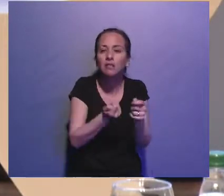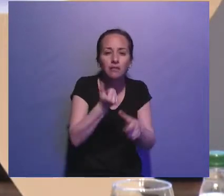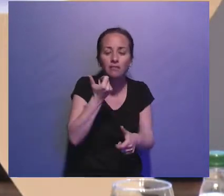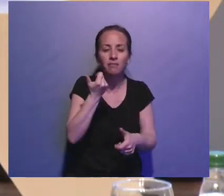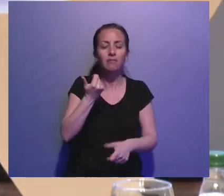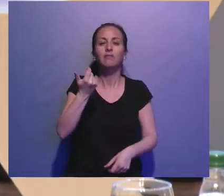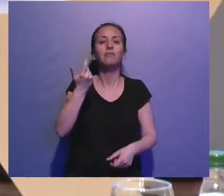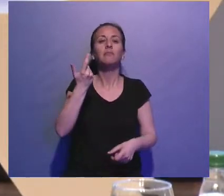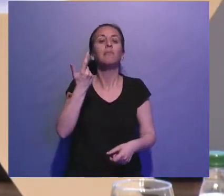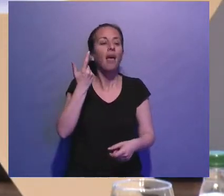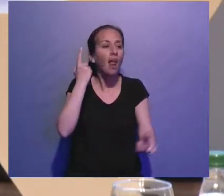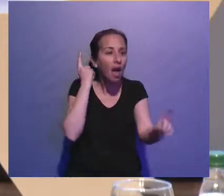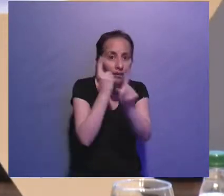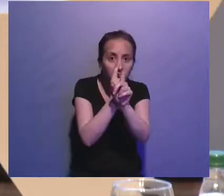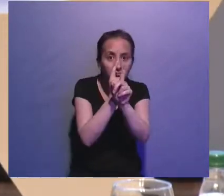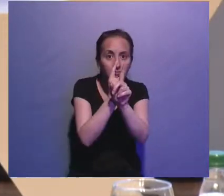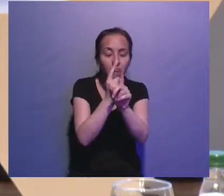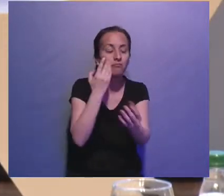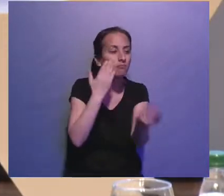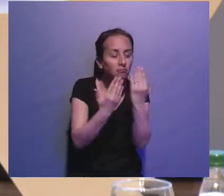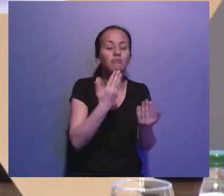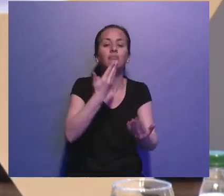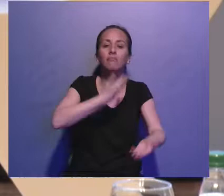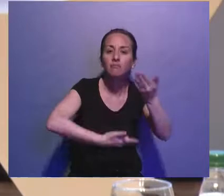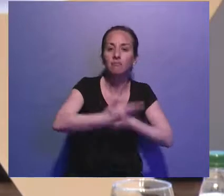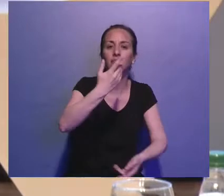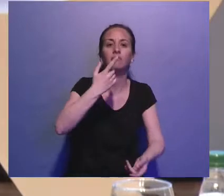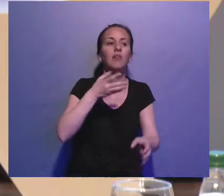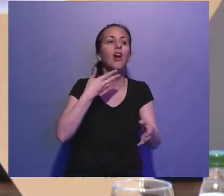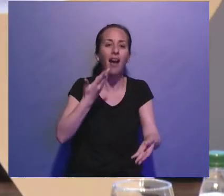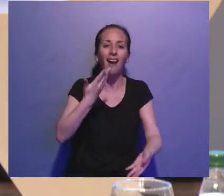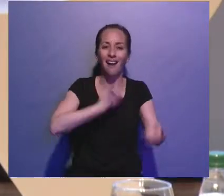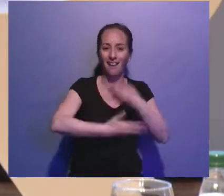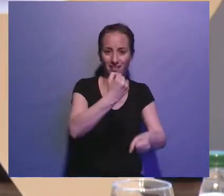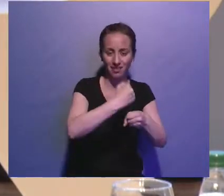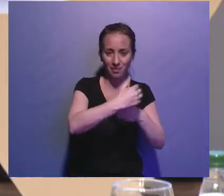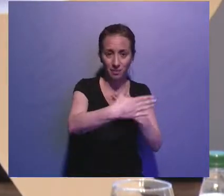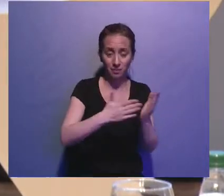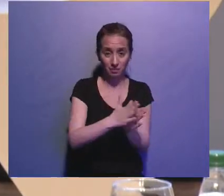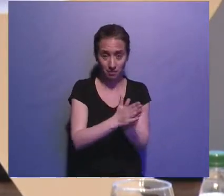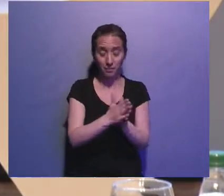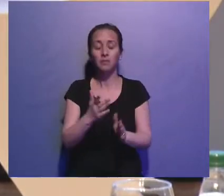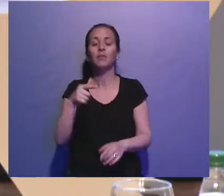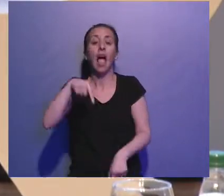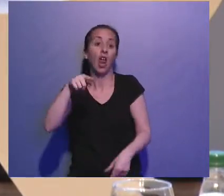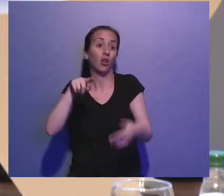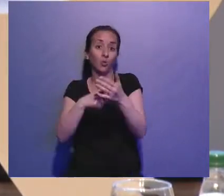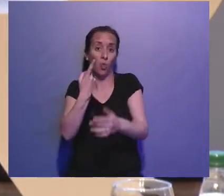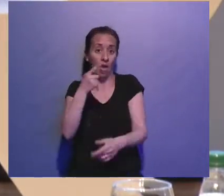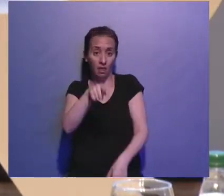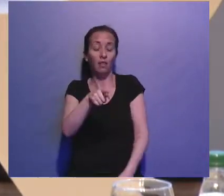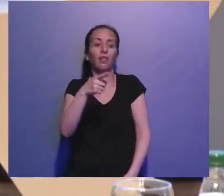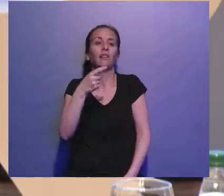that collaboration. Because now the city of Arlington would like to know what's next. How do we make this relationship into